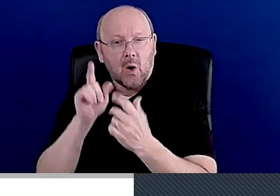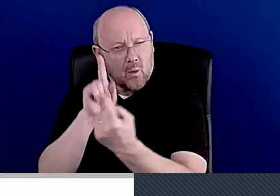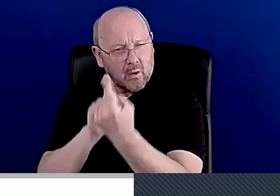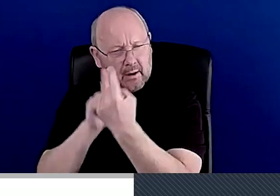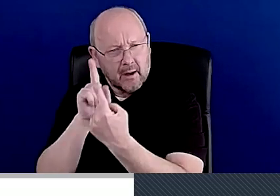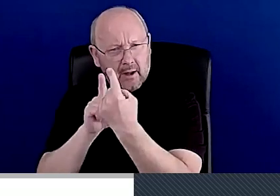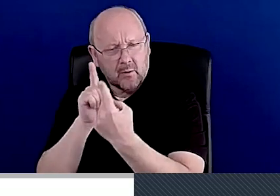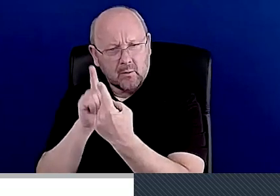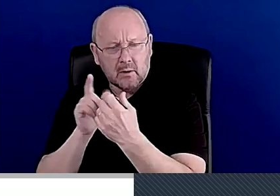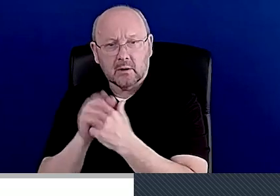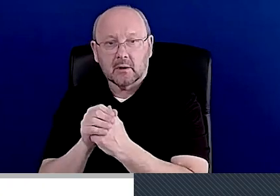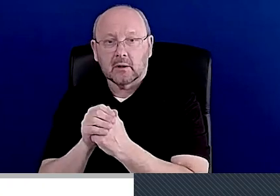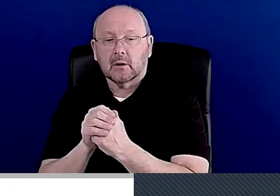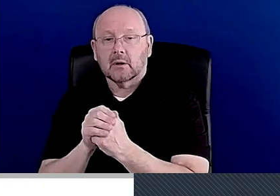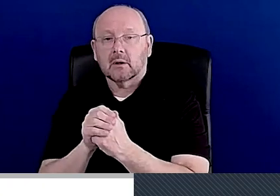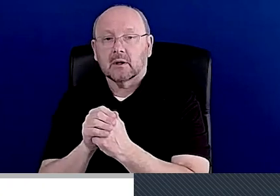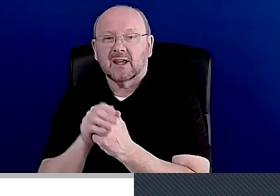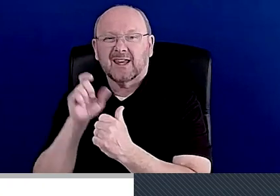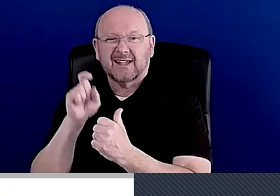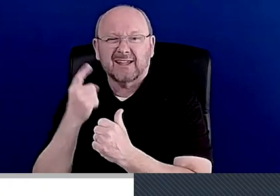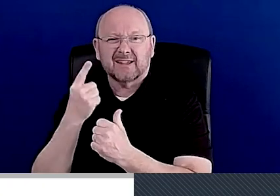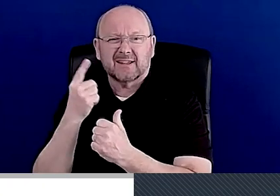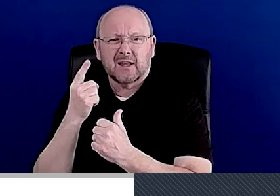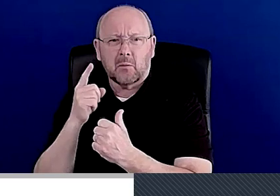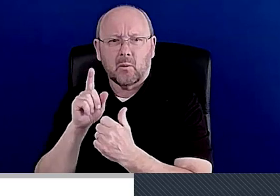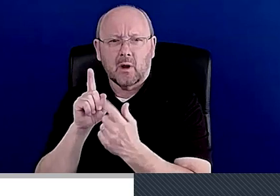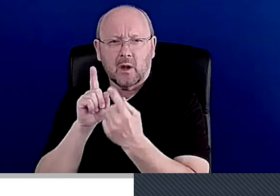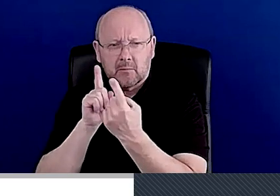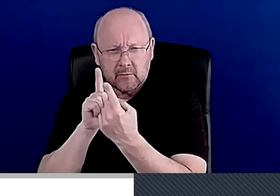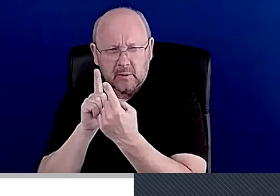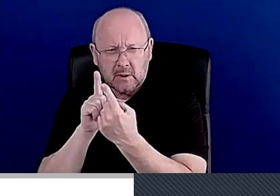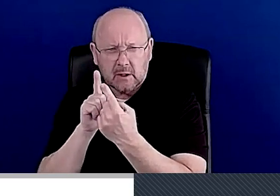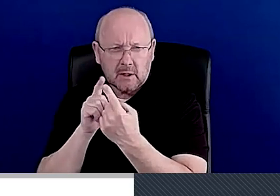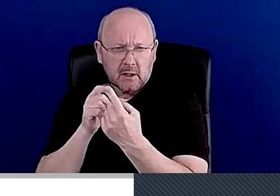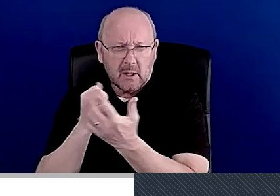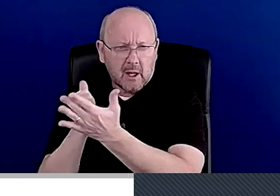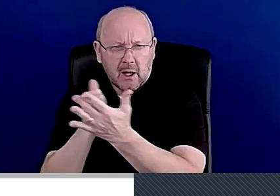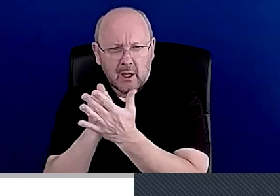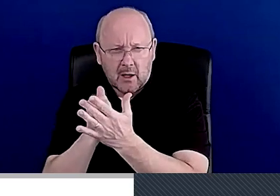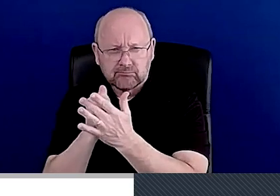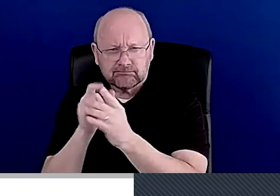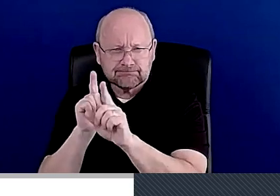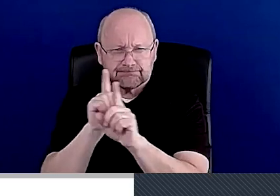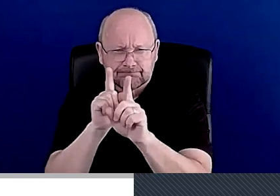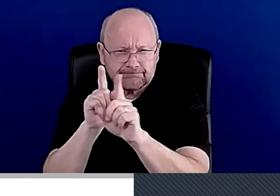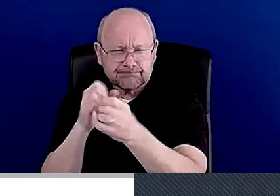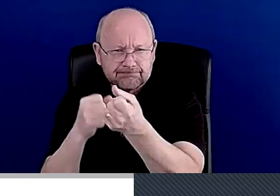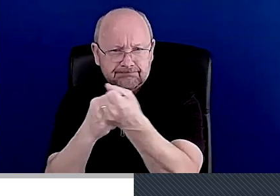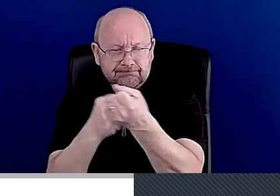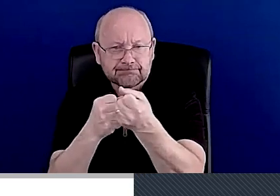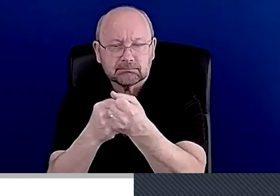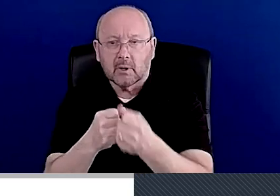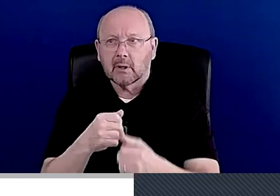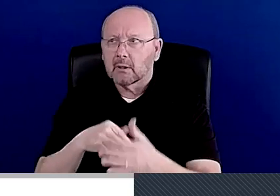one-on-one attention. They need those mentors rather than just walking blindly onto the campus